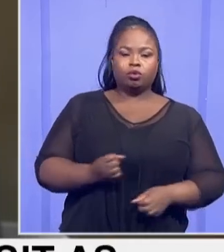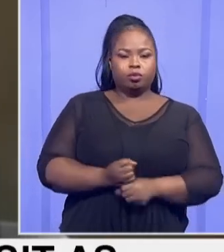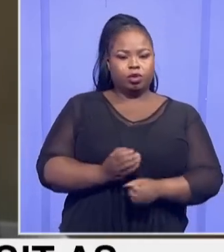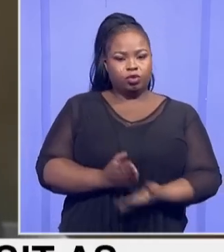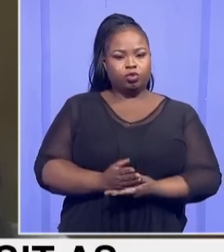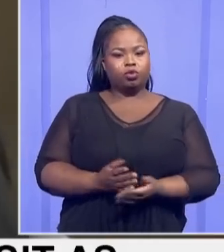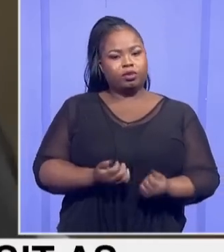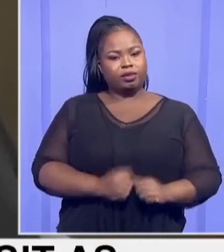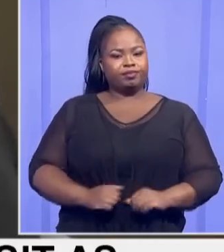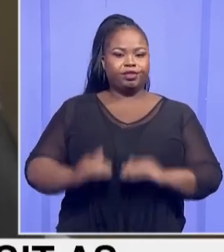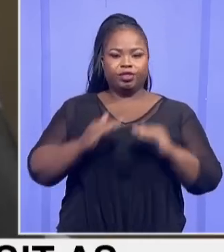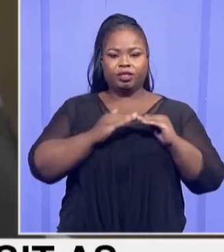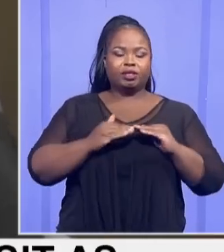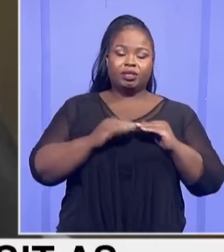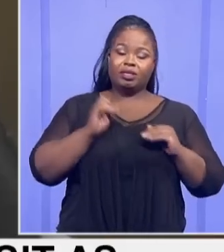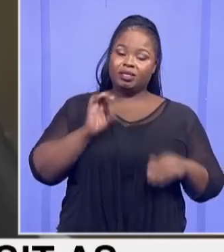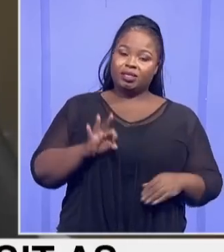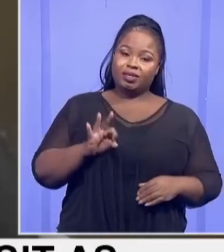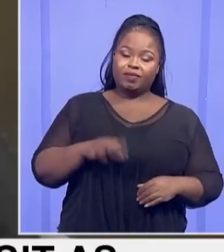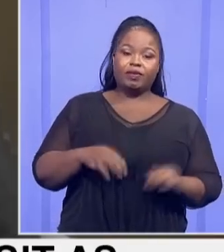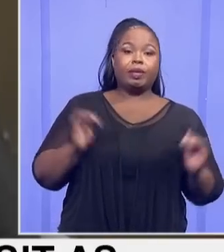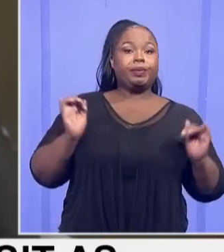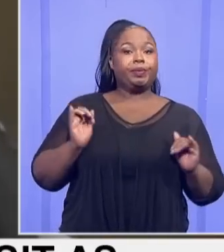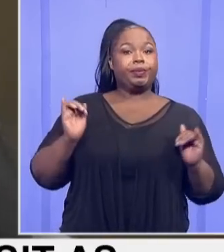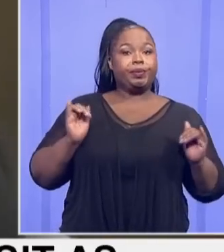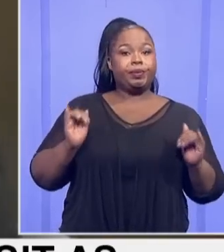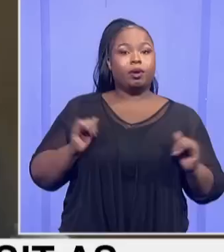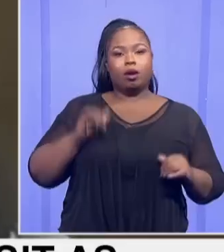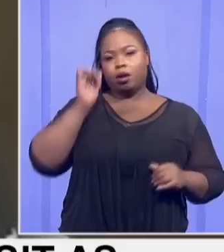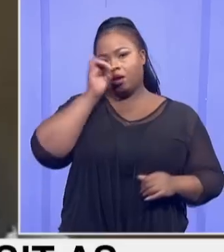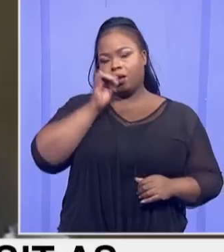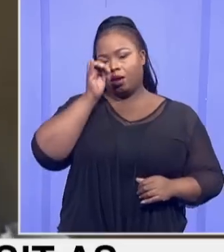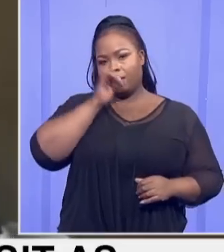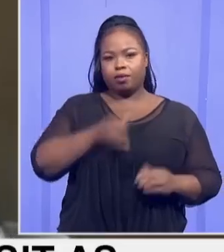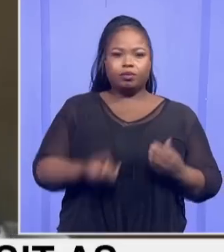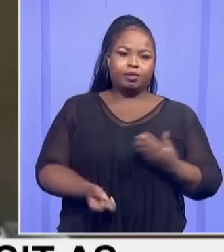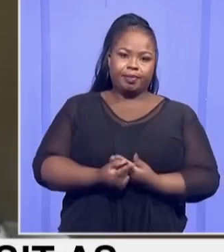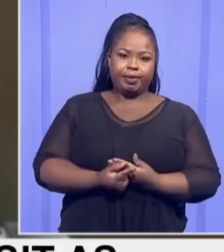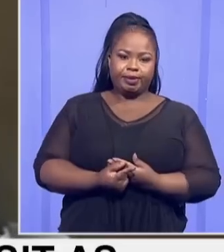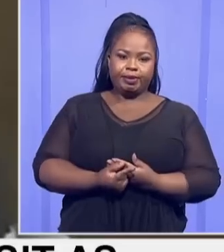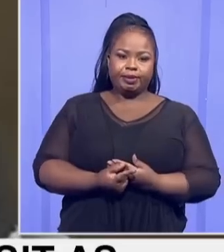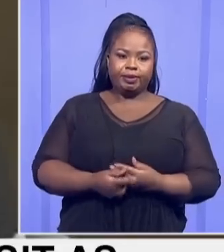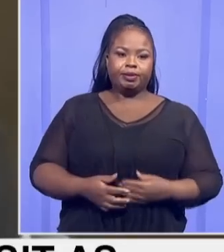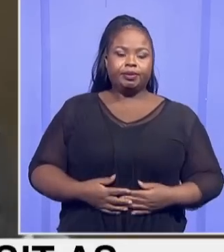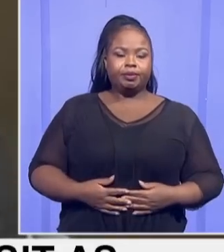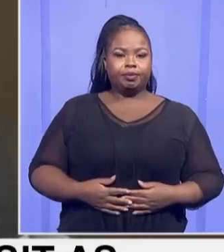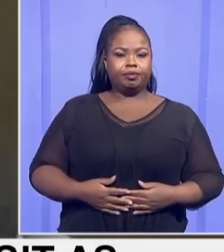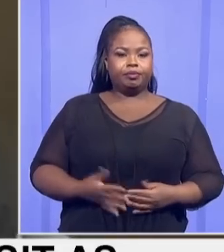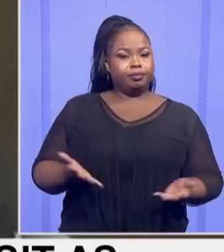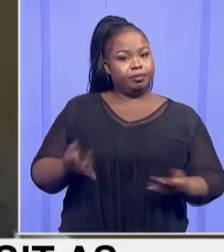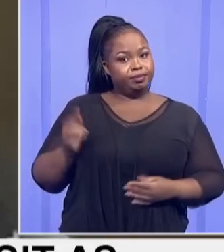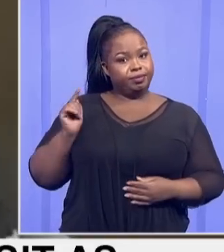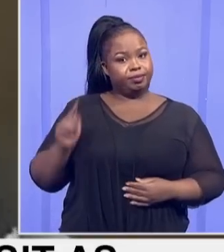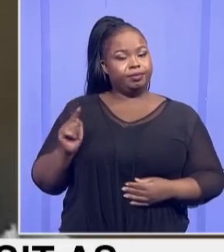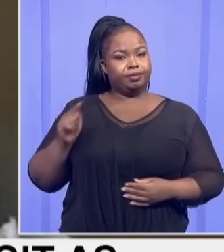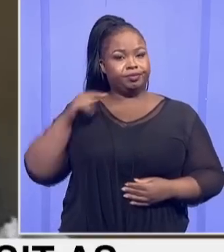is justice whenever these serious crimes, these serious atrocities are committed. And this